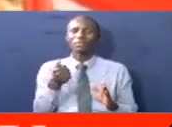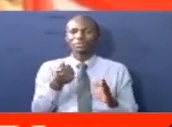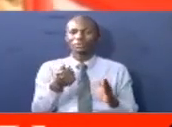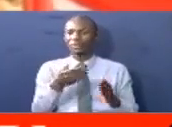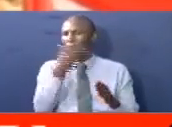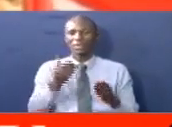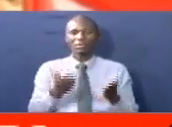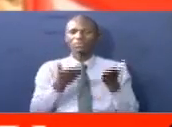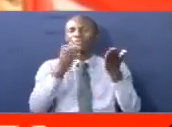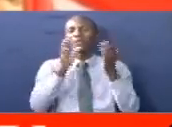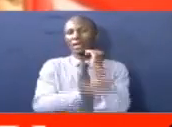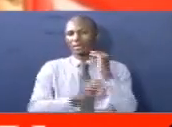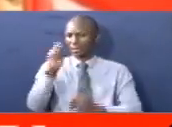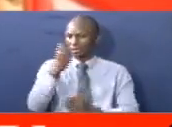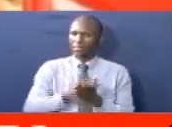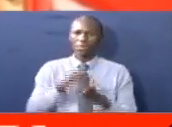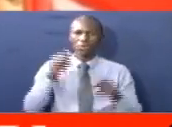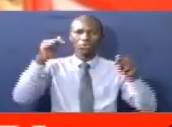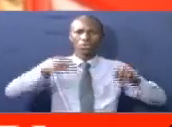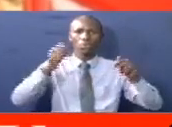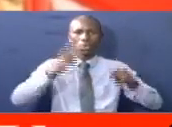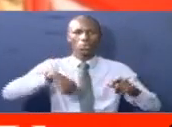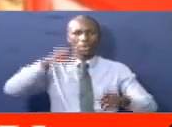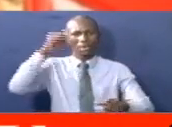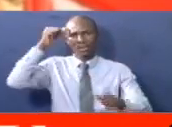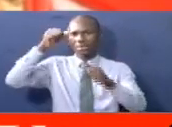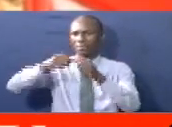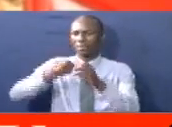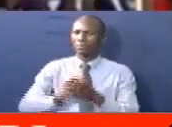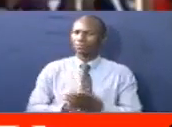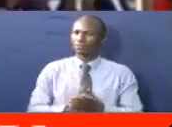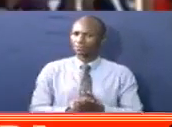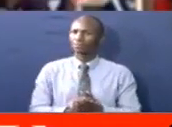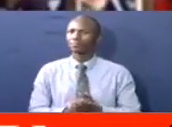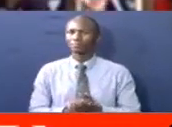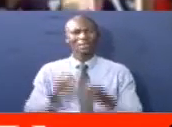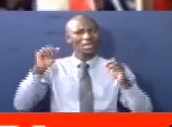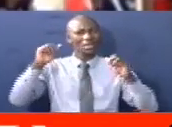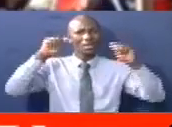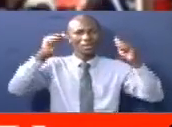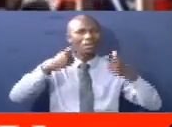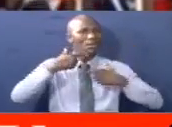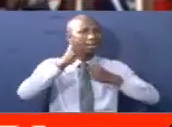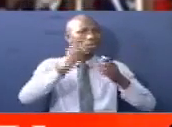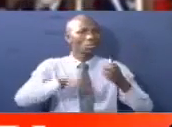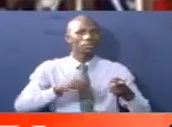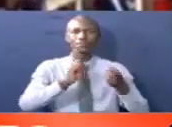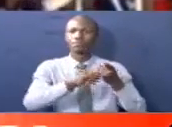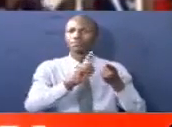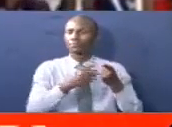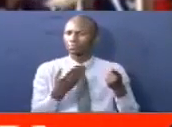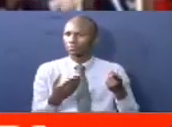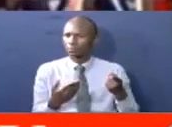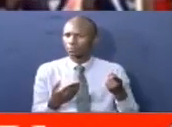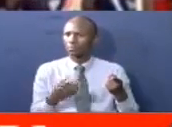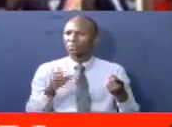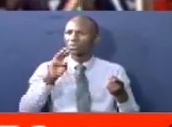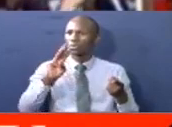country. Today, we remember heroes like Waiyaki